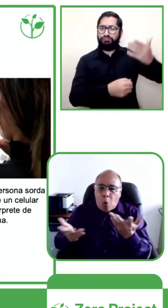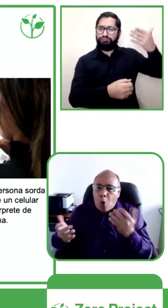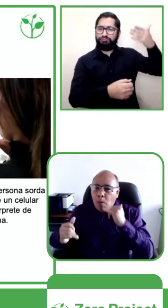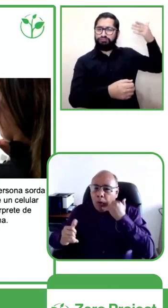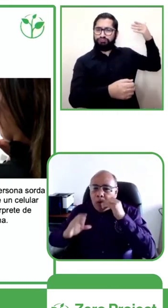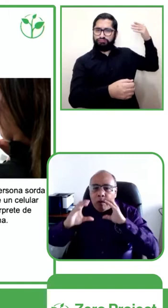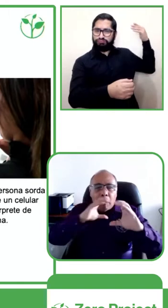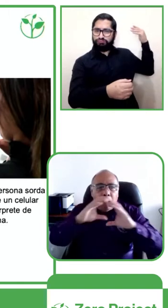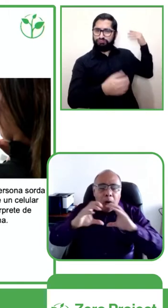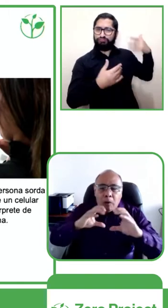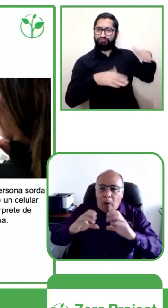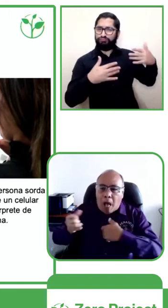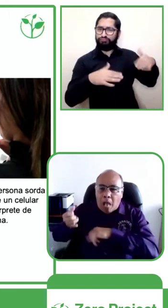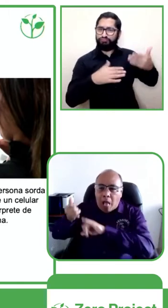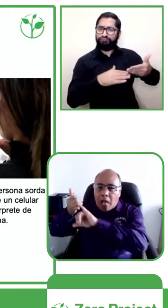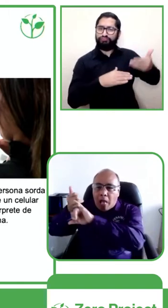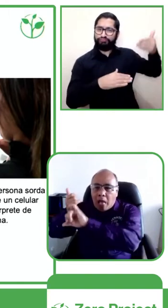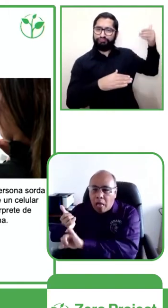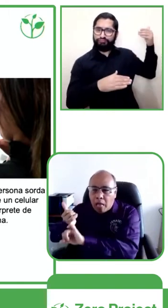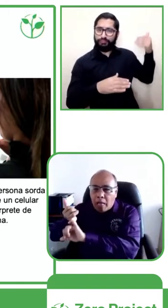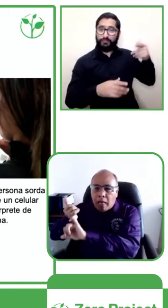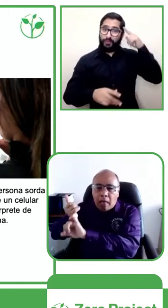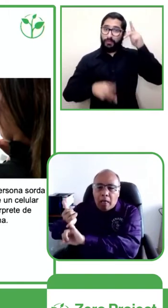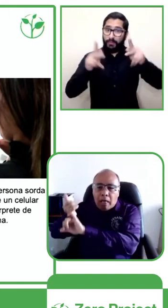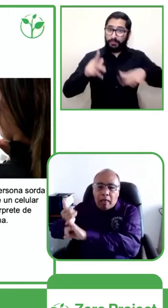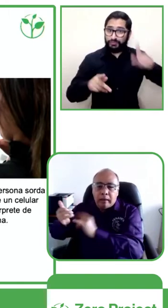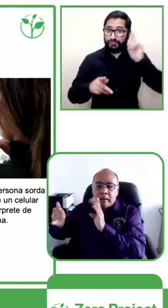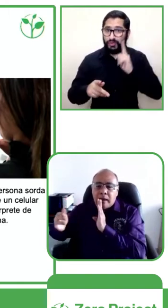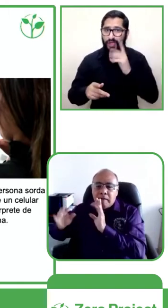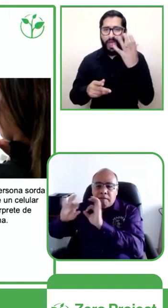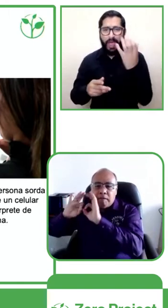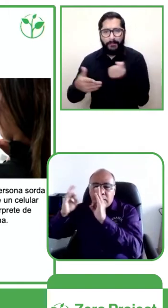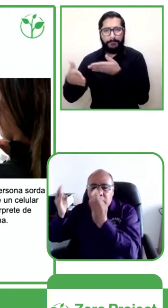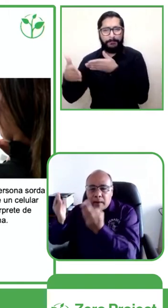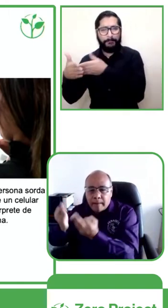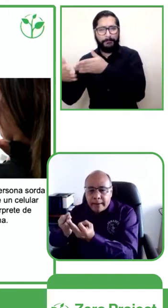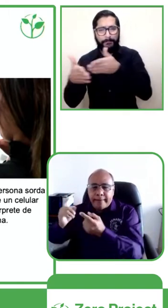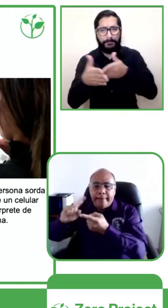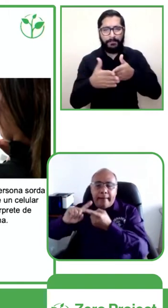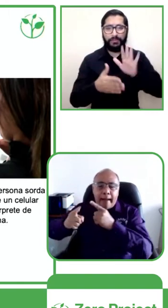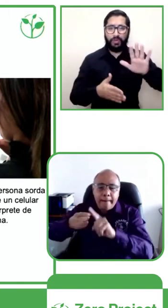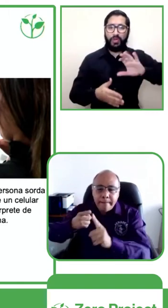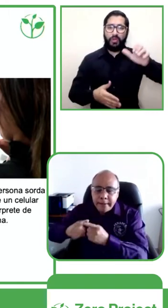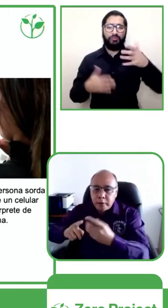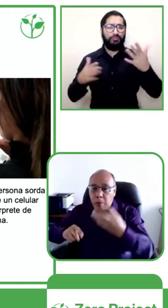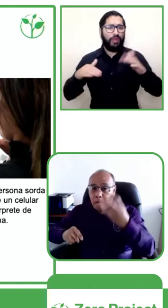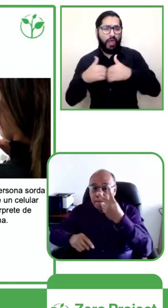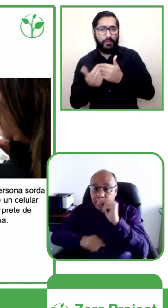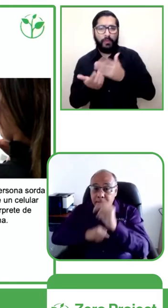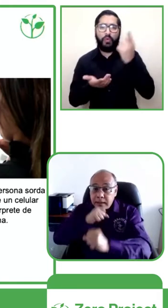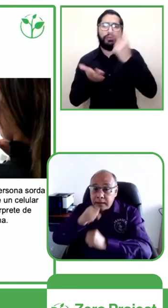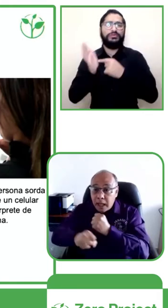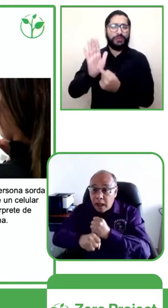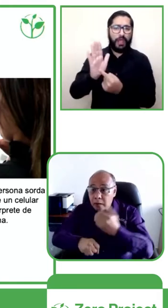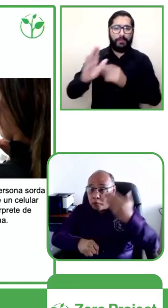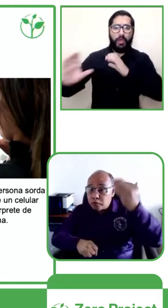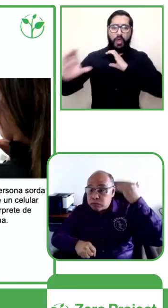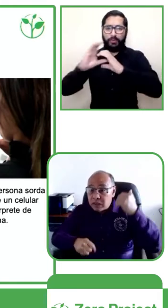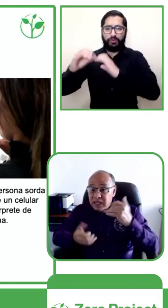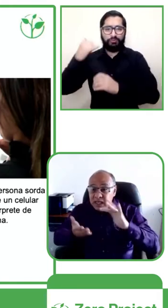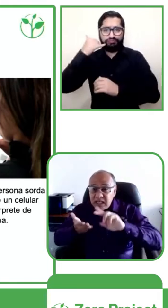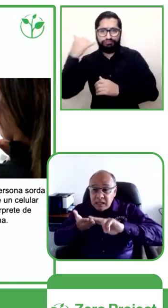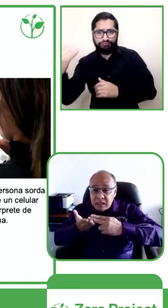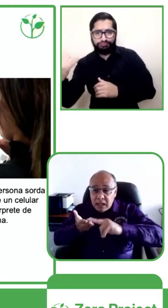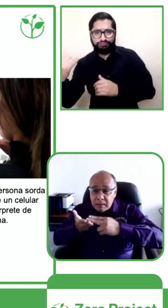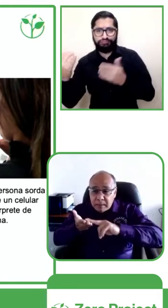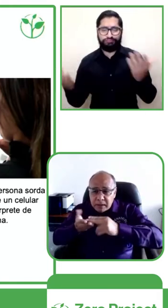people faced multiple barriers at a national level. How to communicate on the phone? Well, they